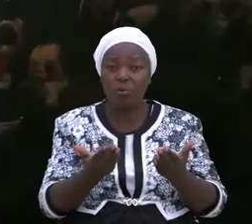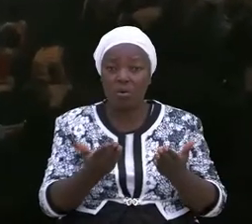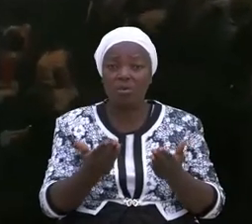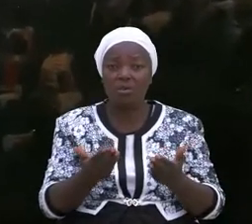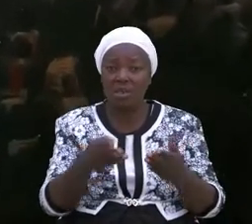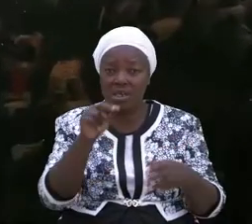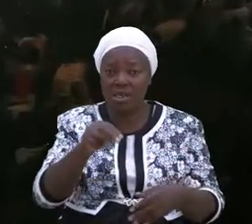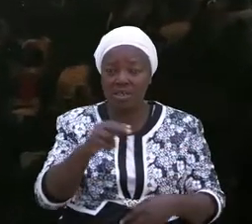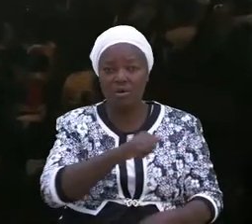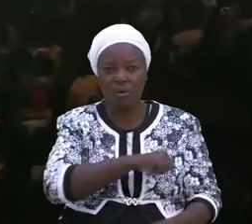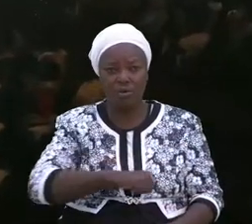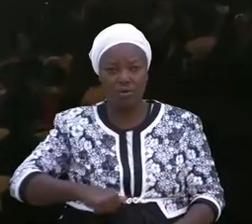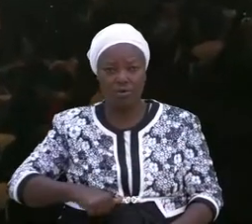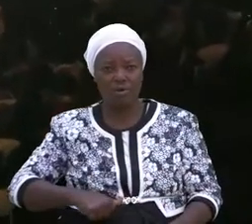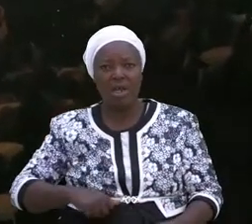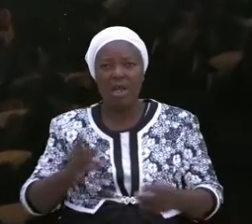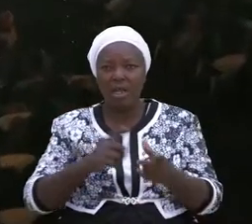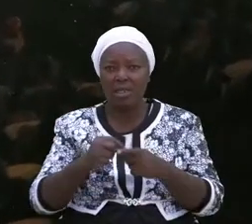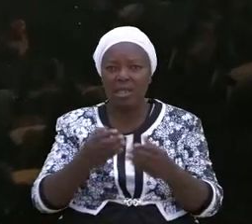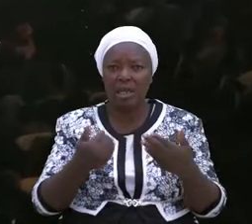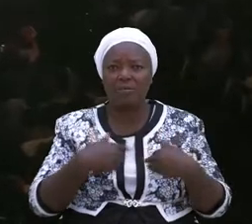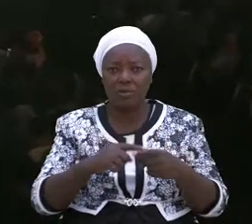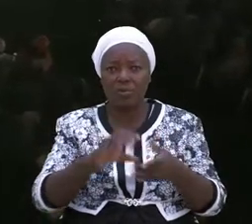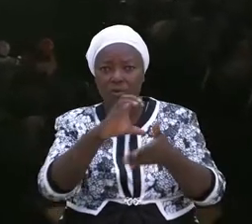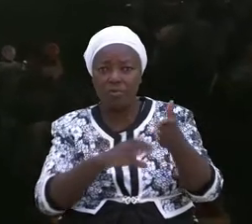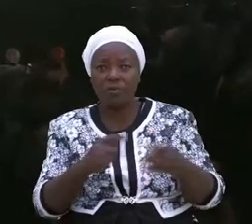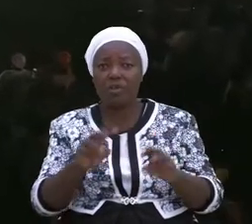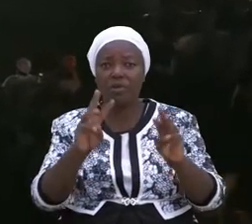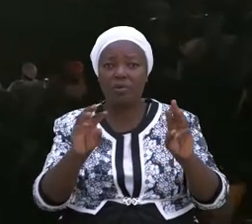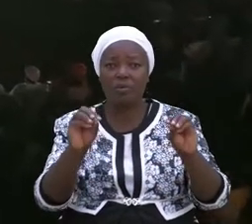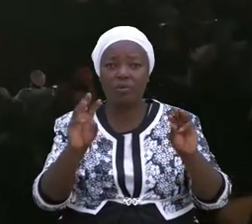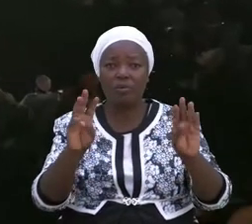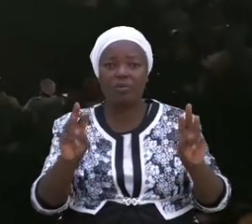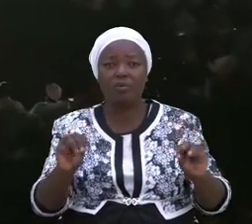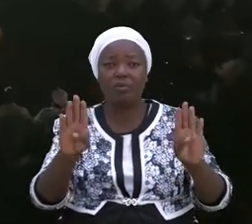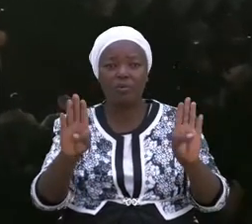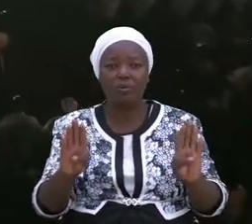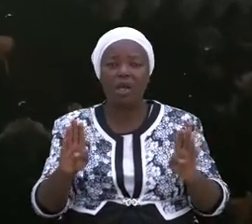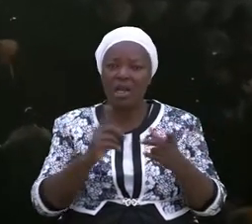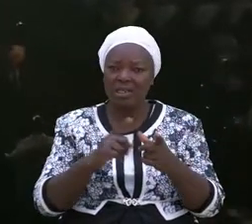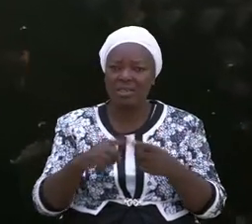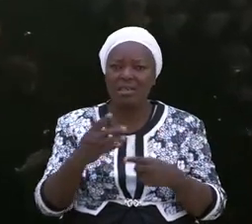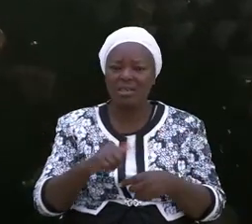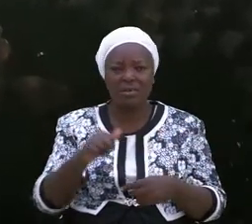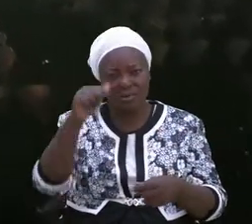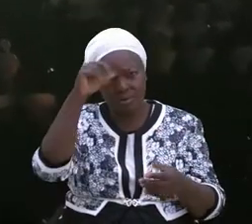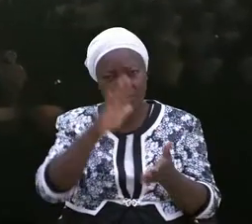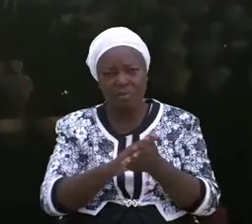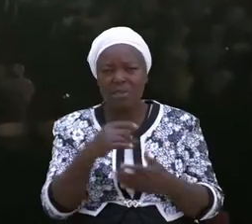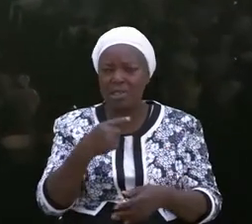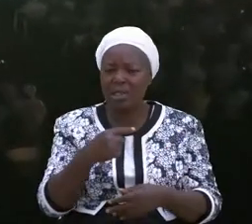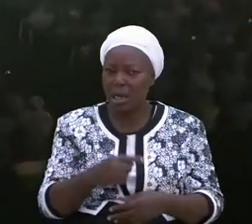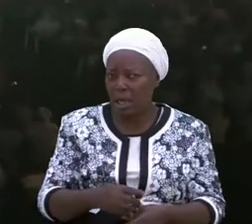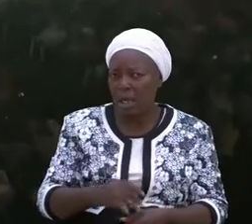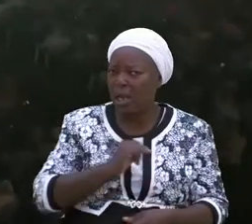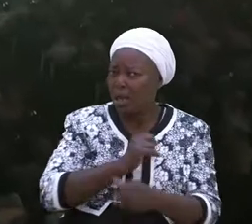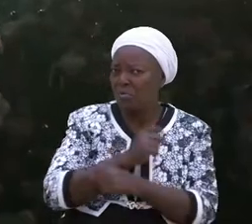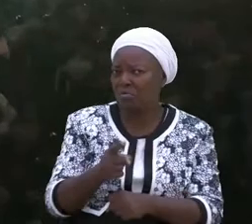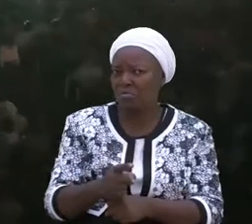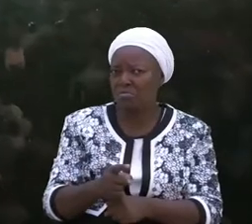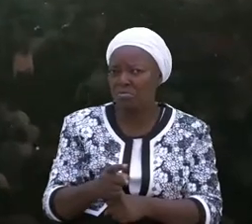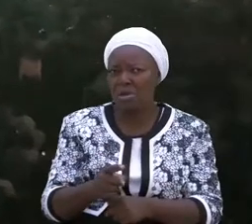and they had to remove the womb. And the husband said, I love you, child or no child, and